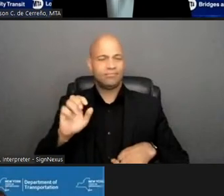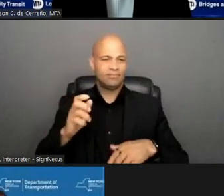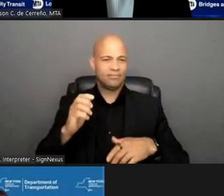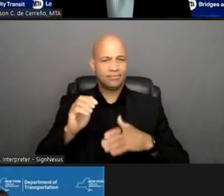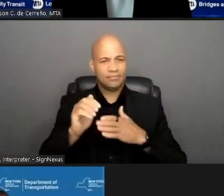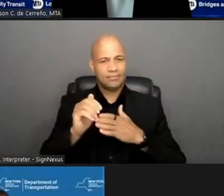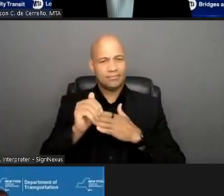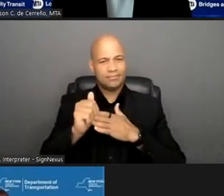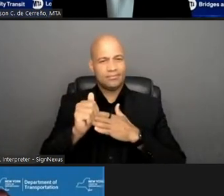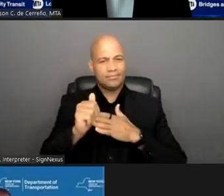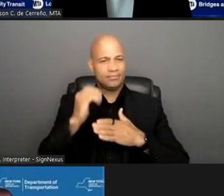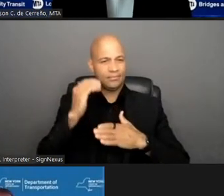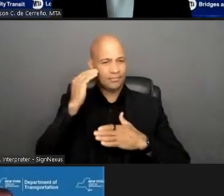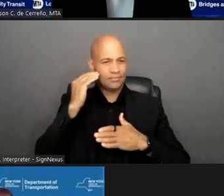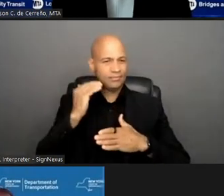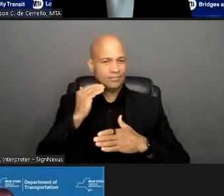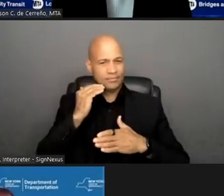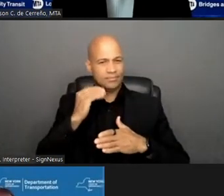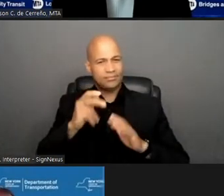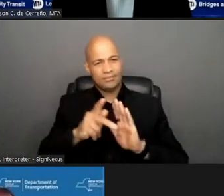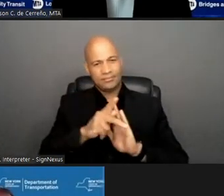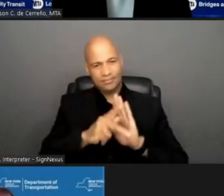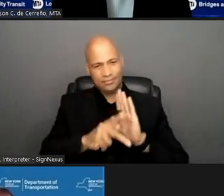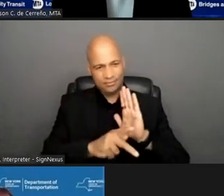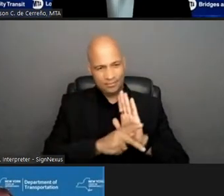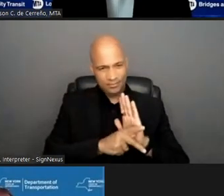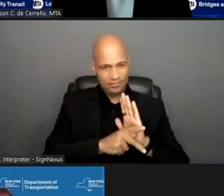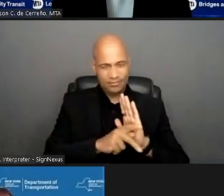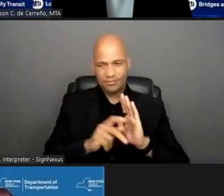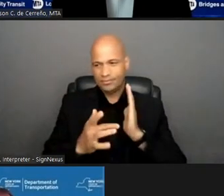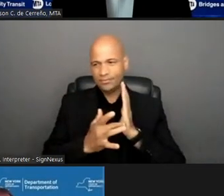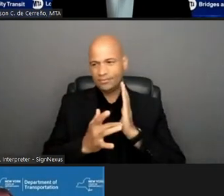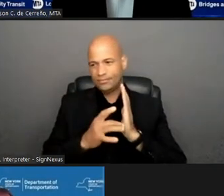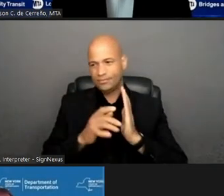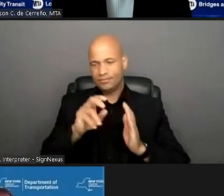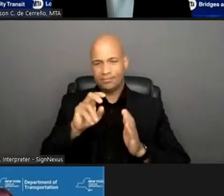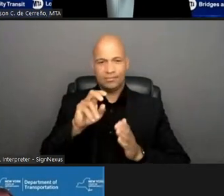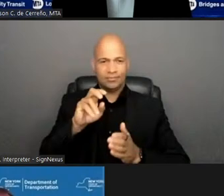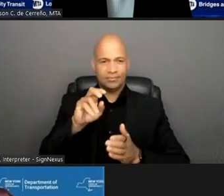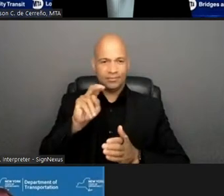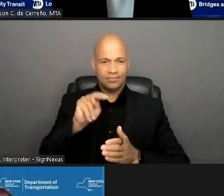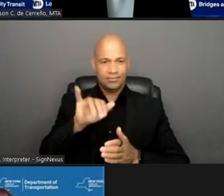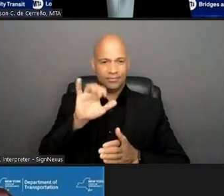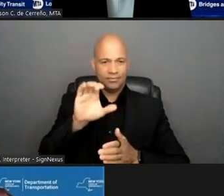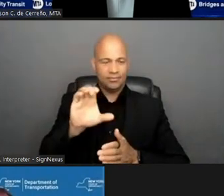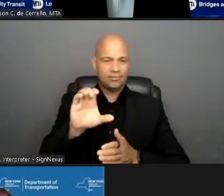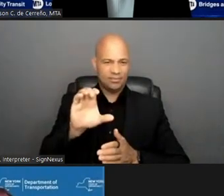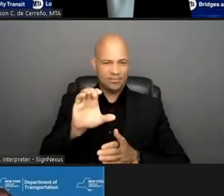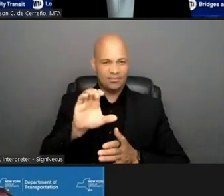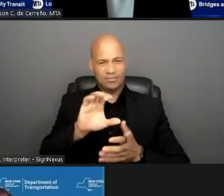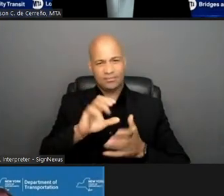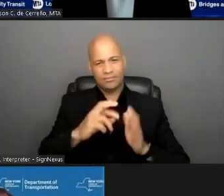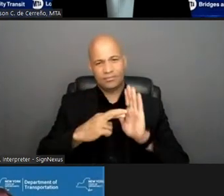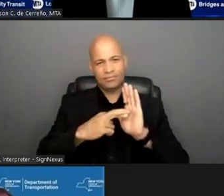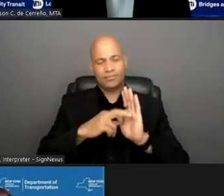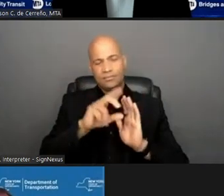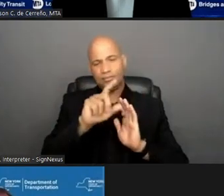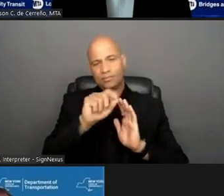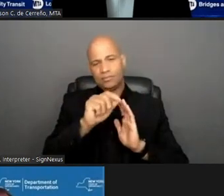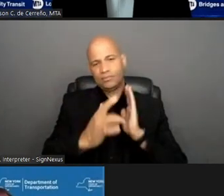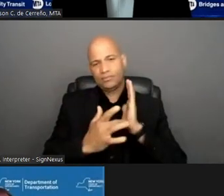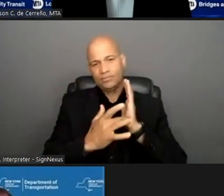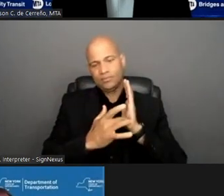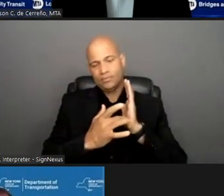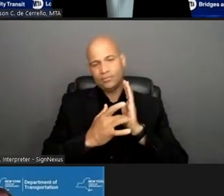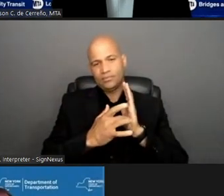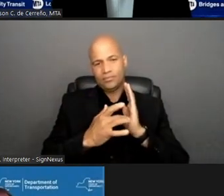NYC is a non-profit member-based organization representing over 800 technology companies in New York we work with